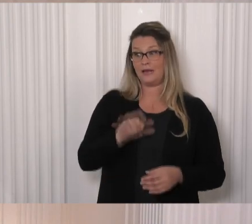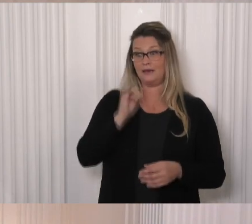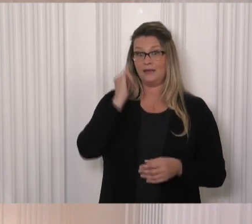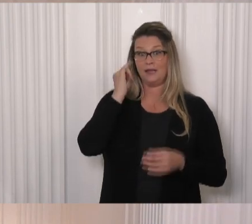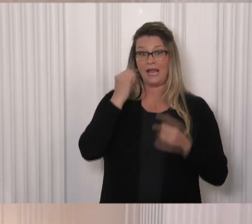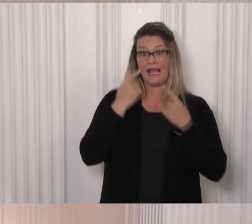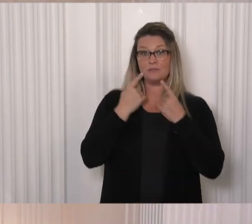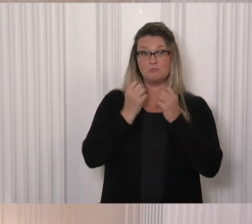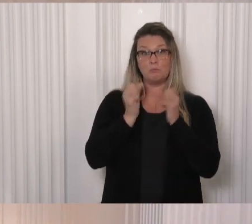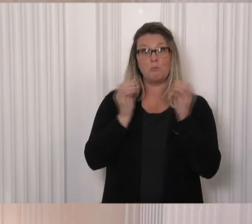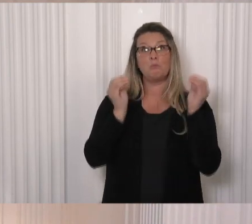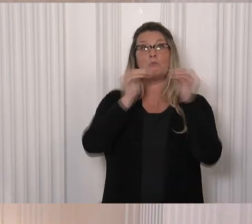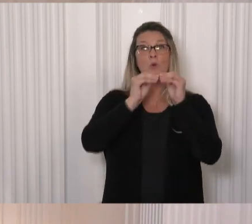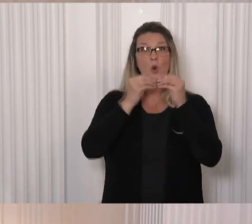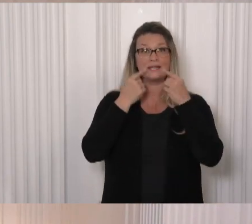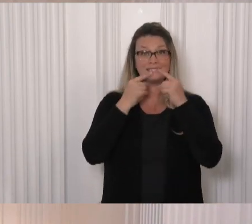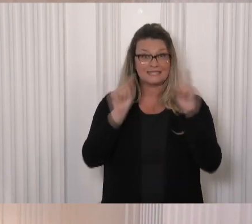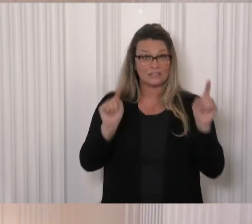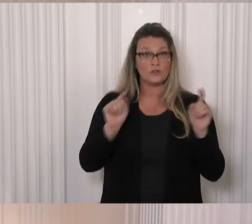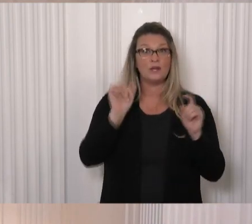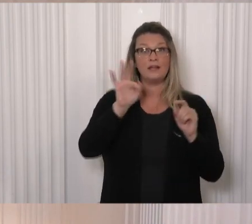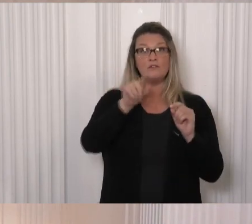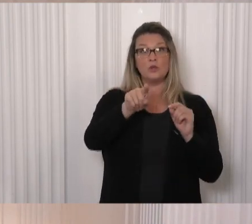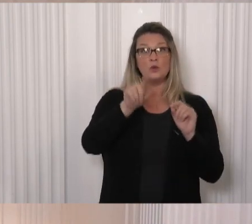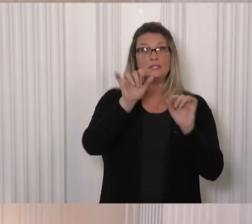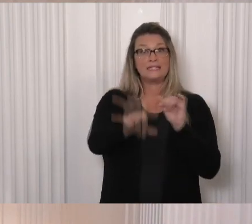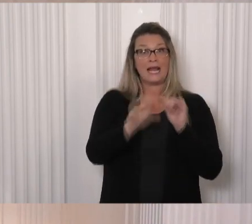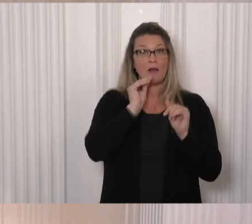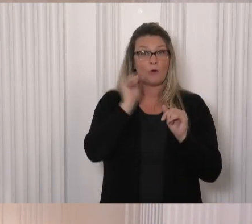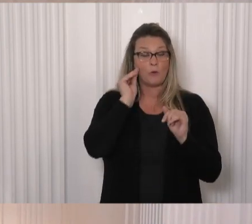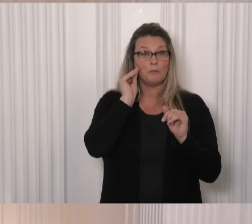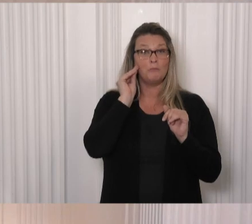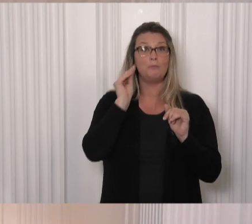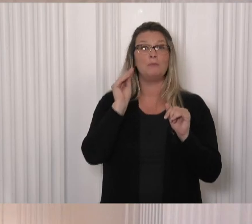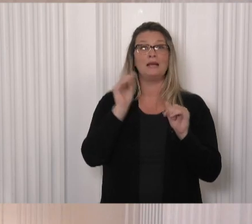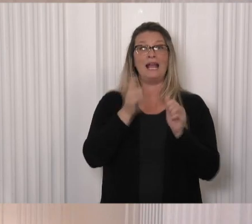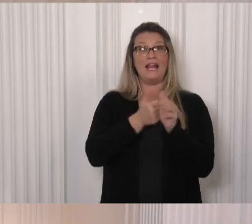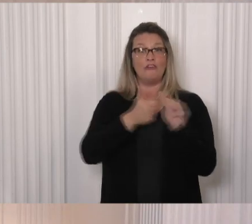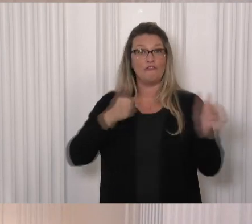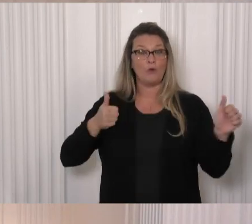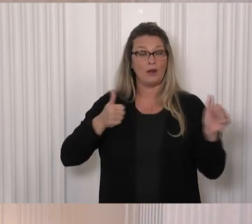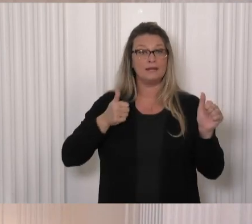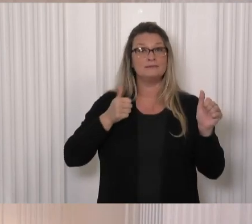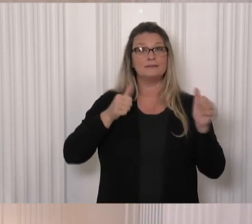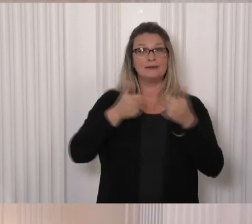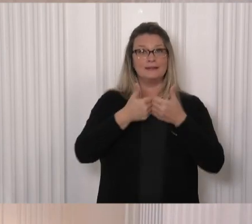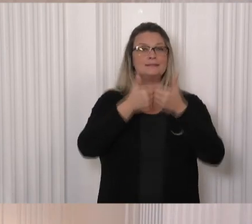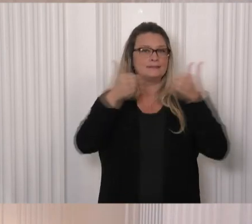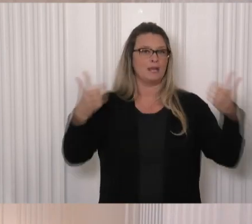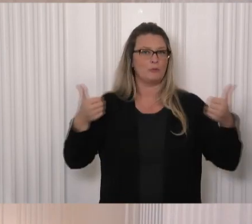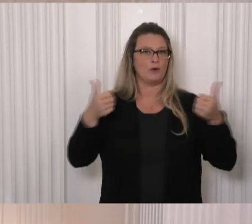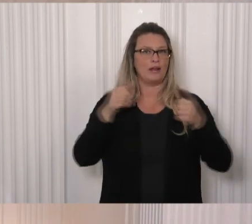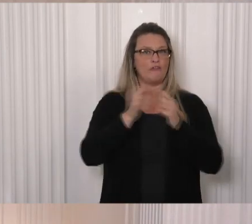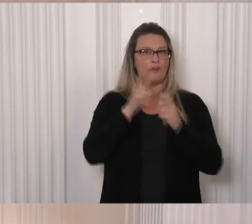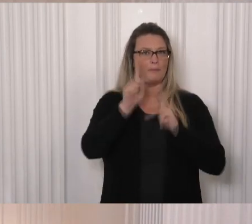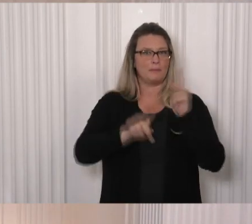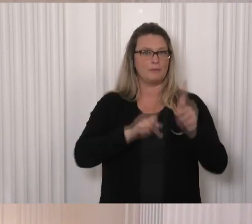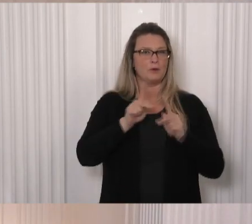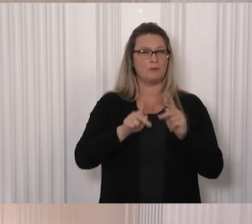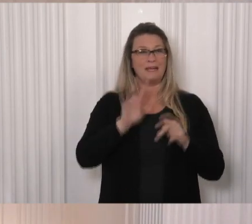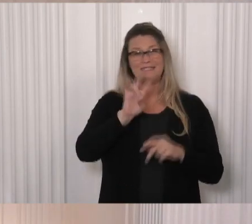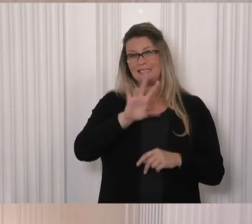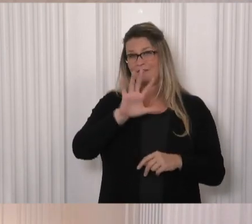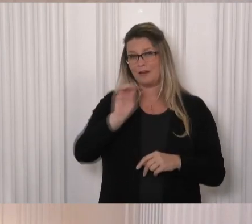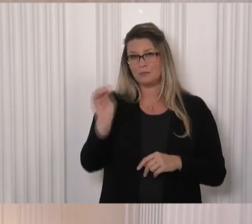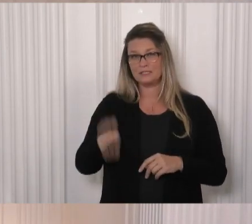voluntarily sort of stay at home and stay away from each other. And that's what we talked a lot about the 75% or